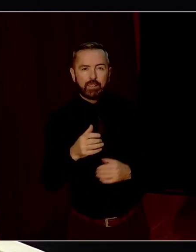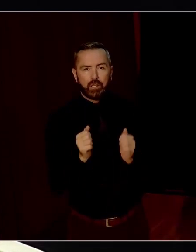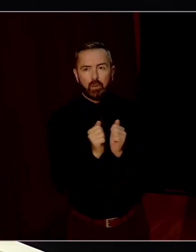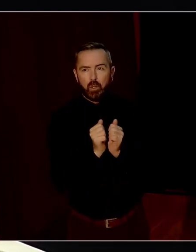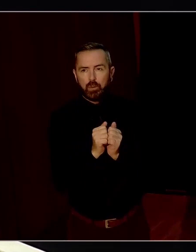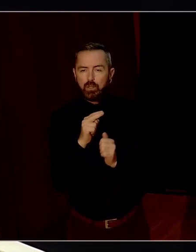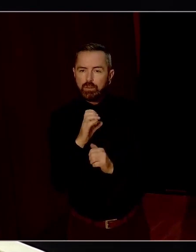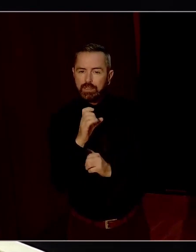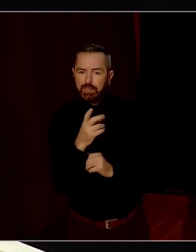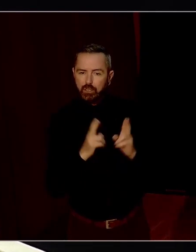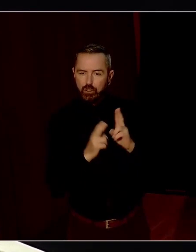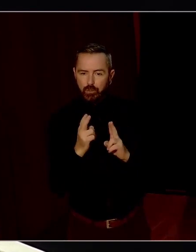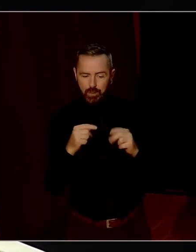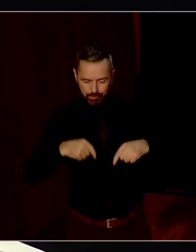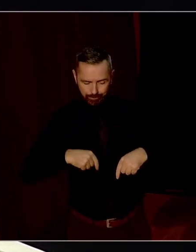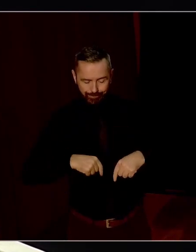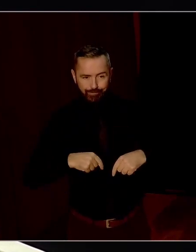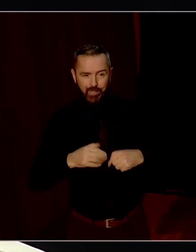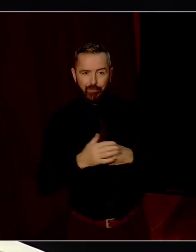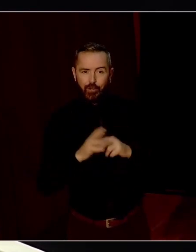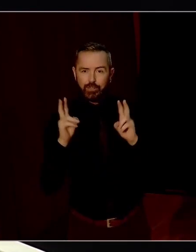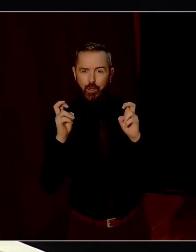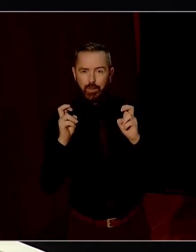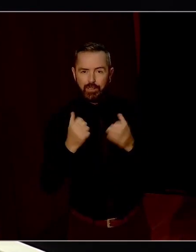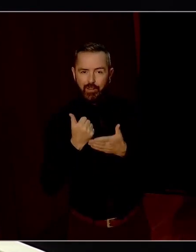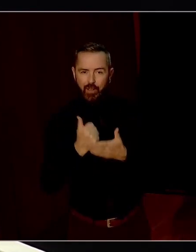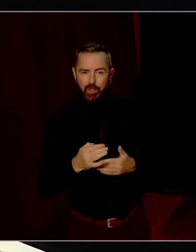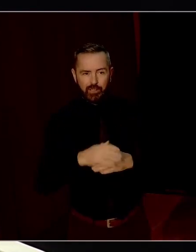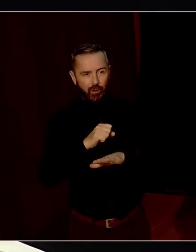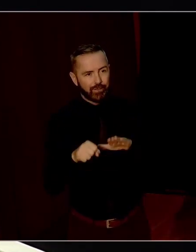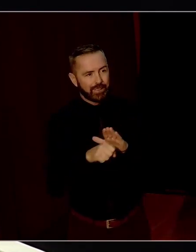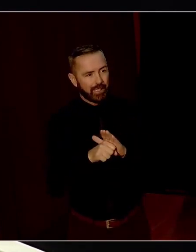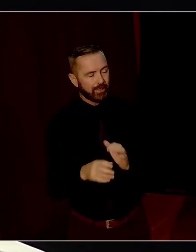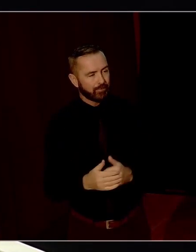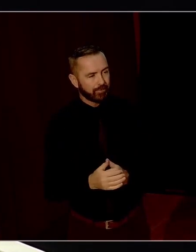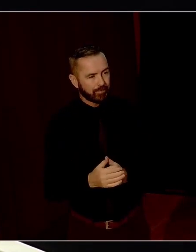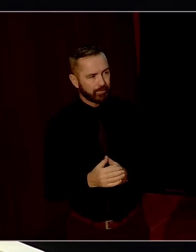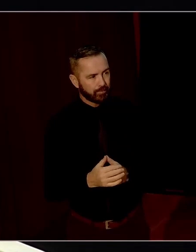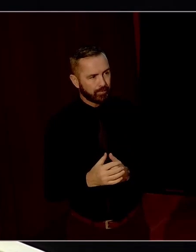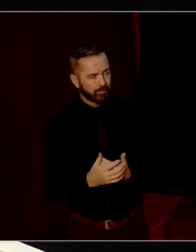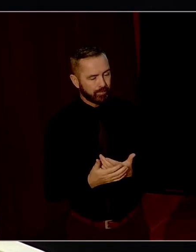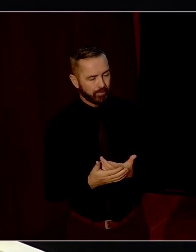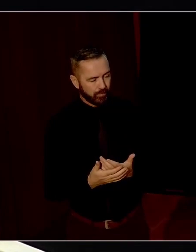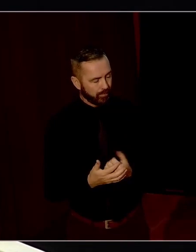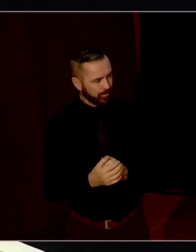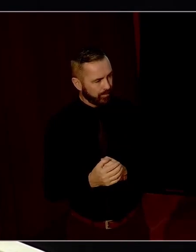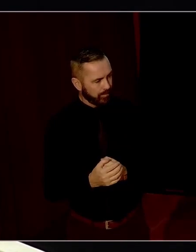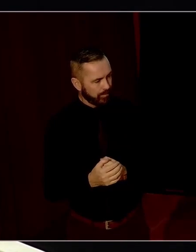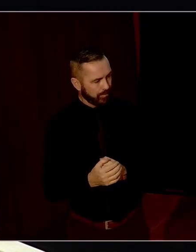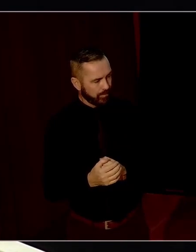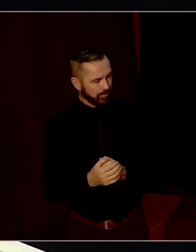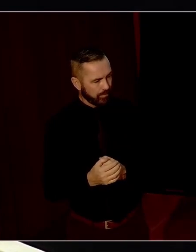UCD should be the setting for this topic, the foundation of the state. In her very elegant